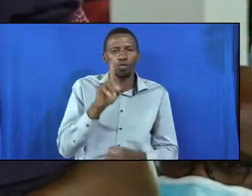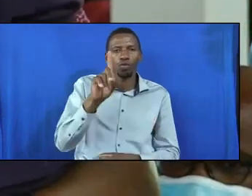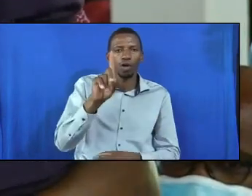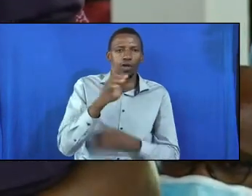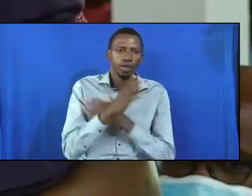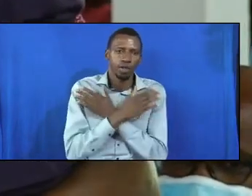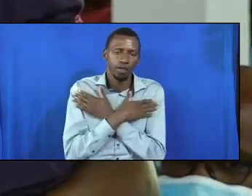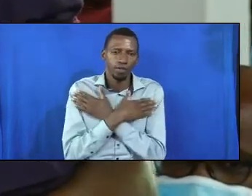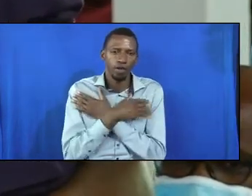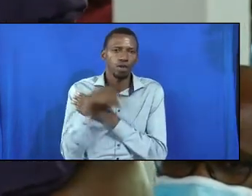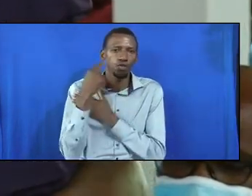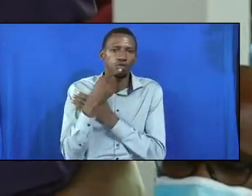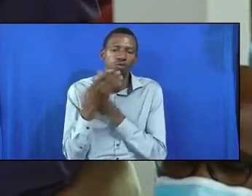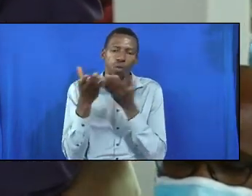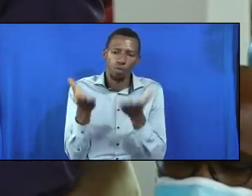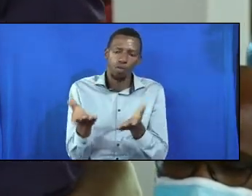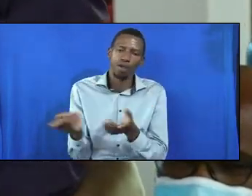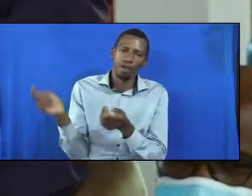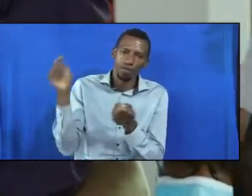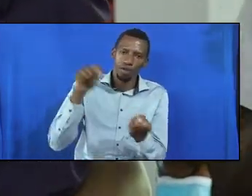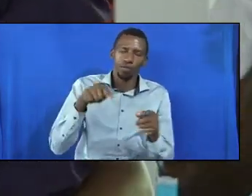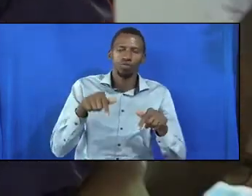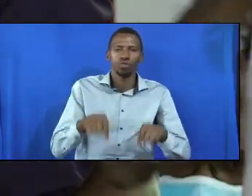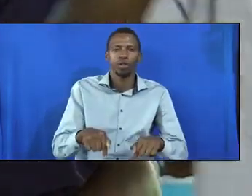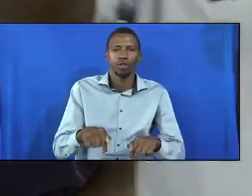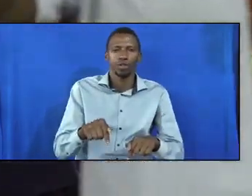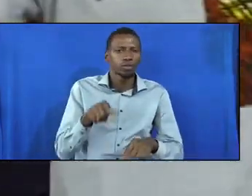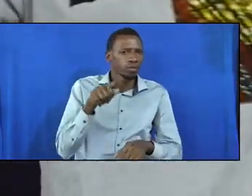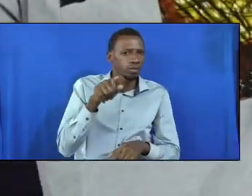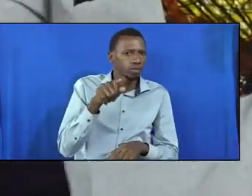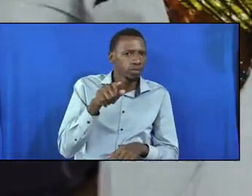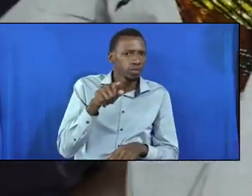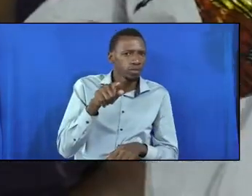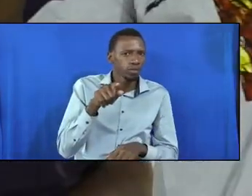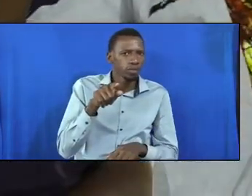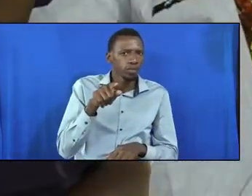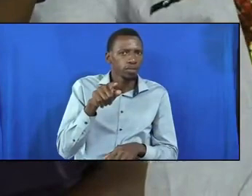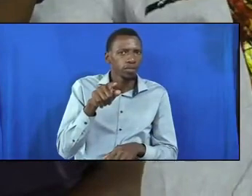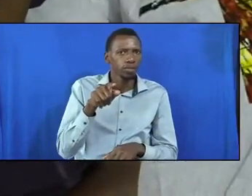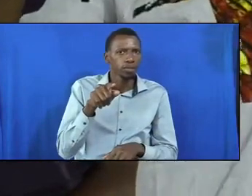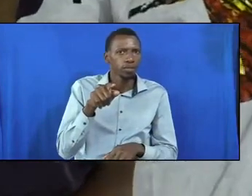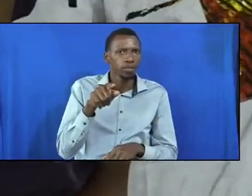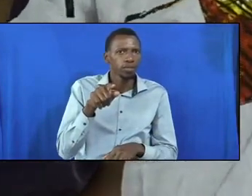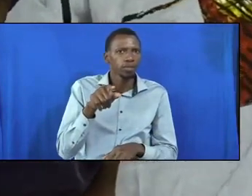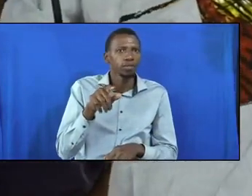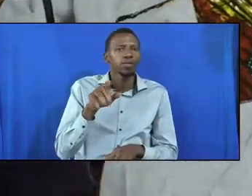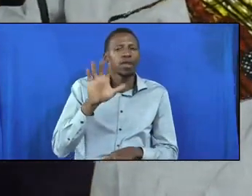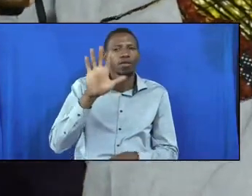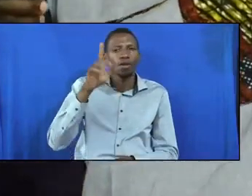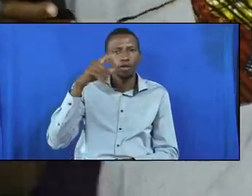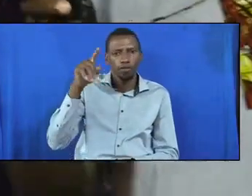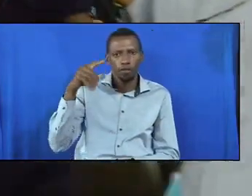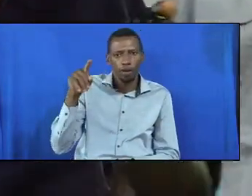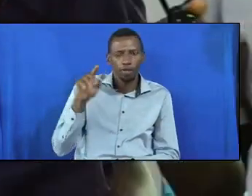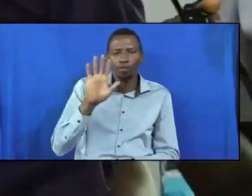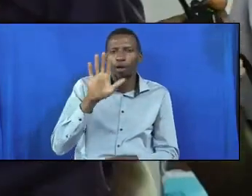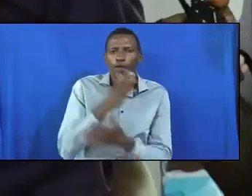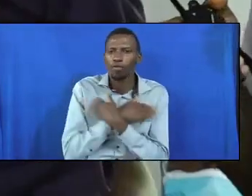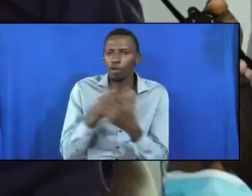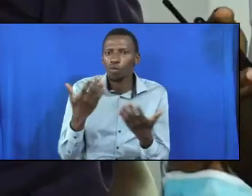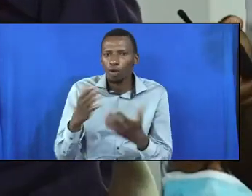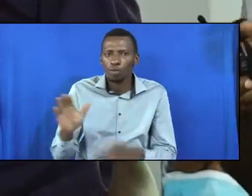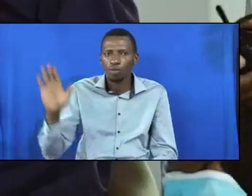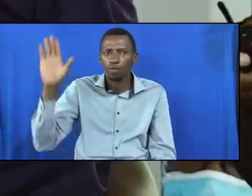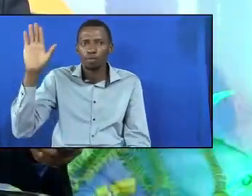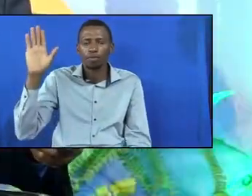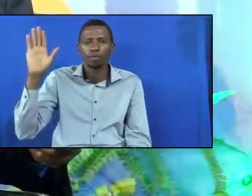one friend who has come today. Category of the friend? Five marks. Can the friend raise up the